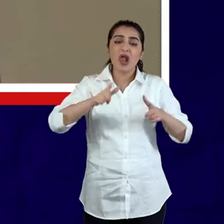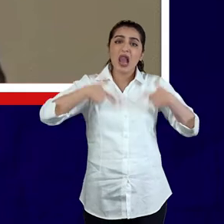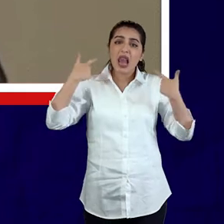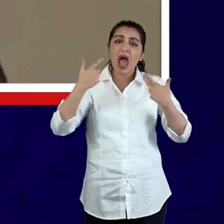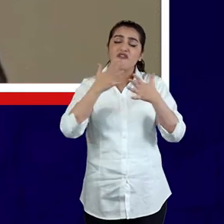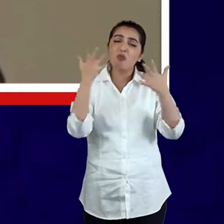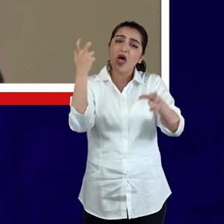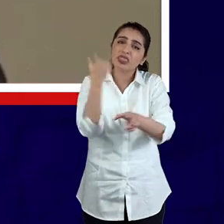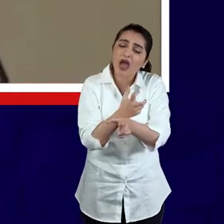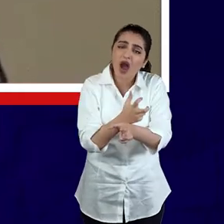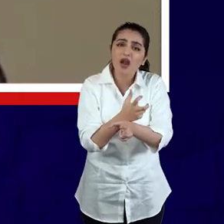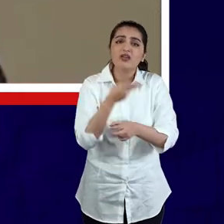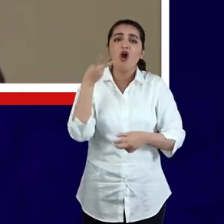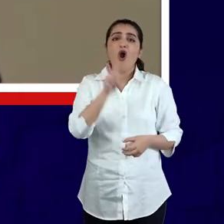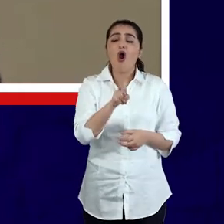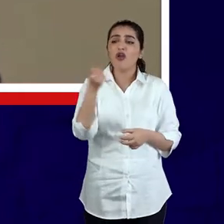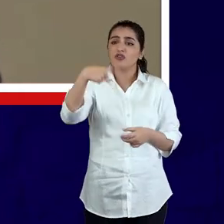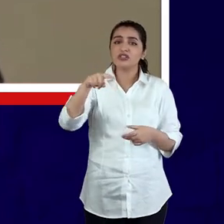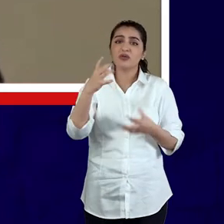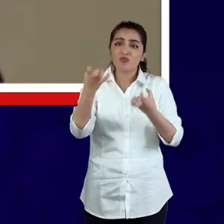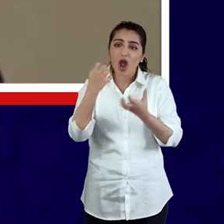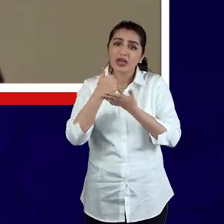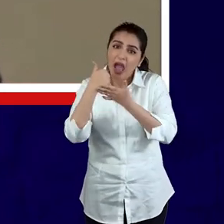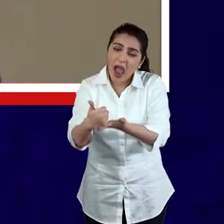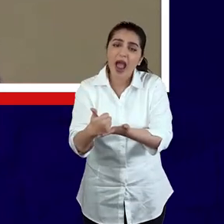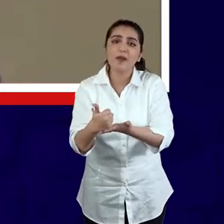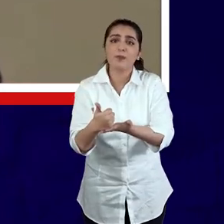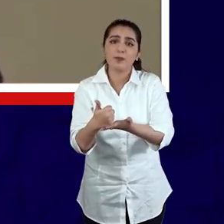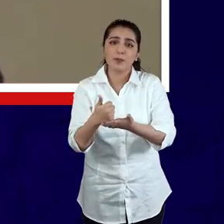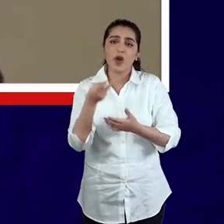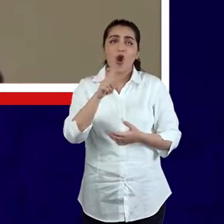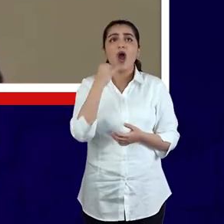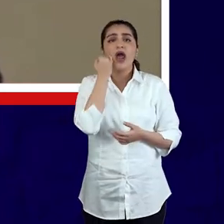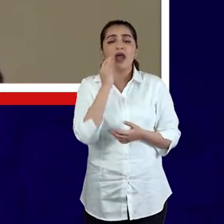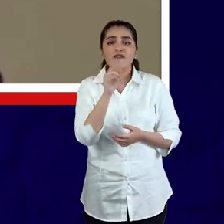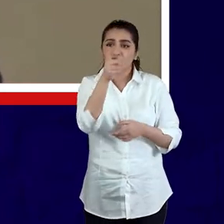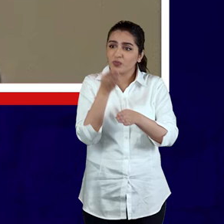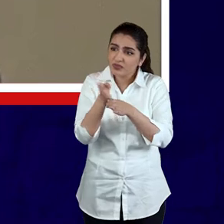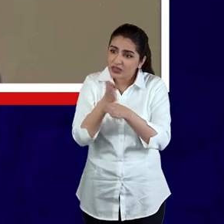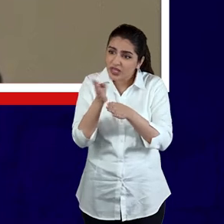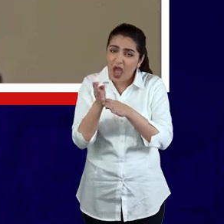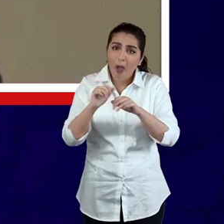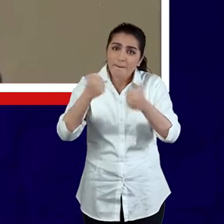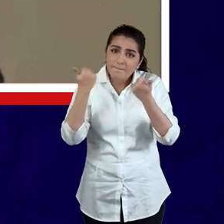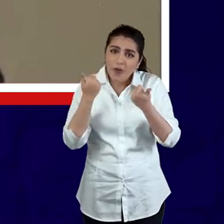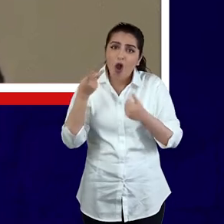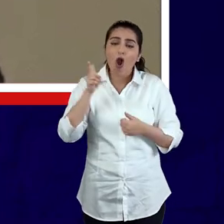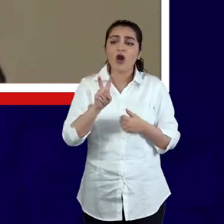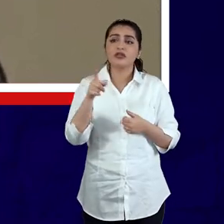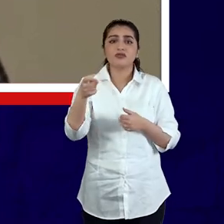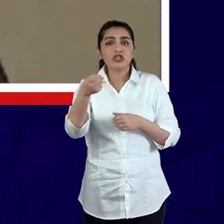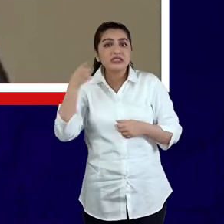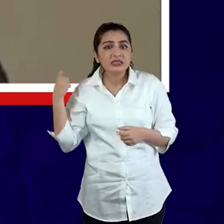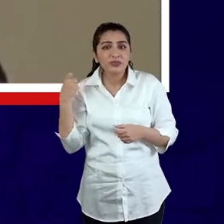in life. And they are the ones who need a lot of help. And they're the ones who will, if you were to train them and get them up to